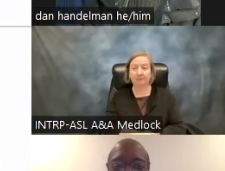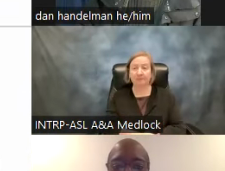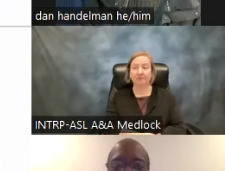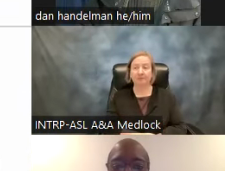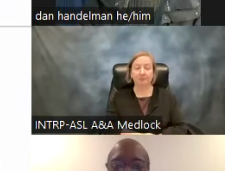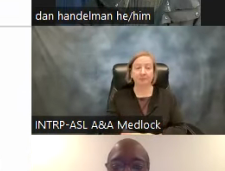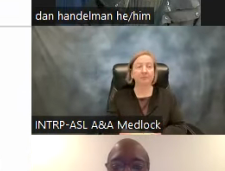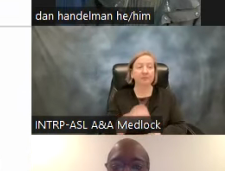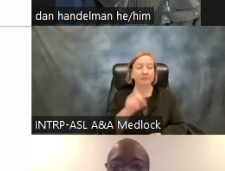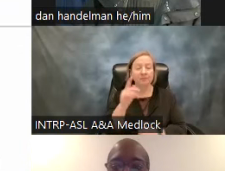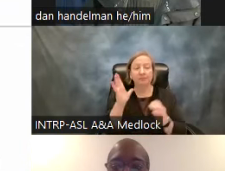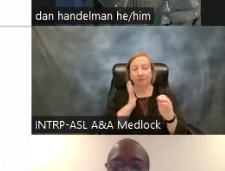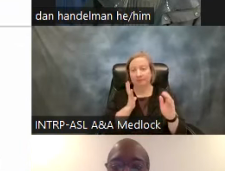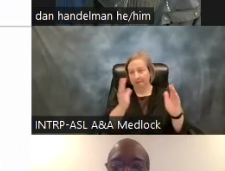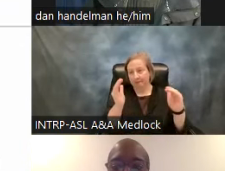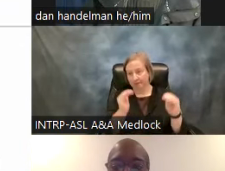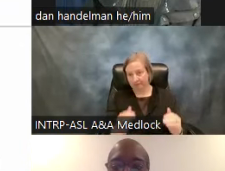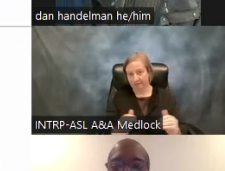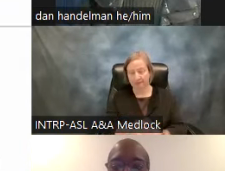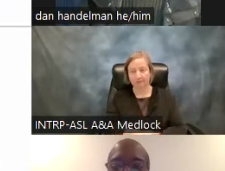Okay, can we move on?